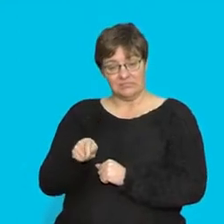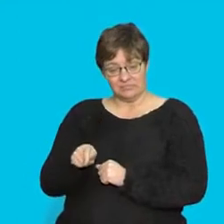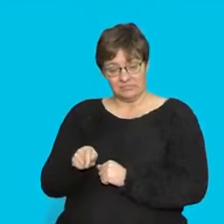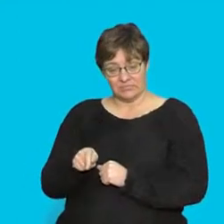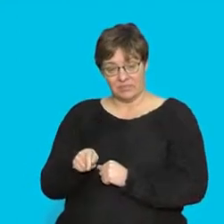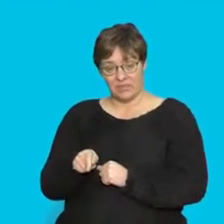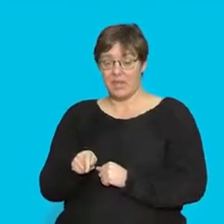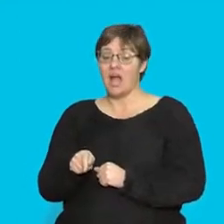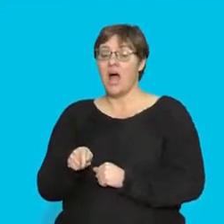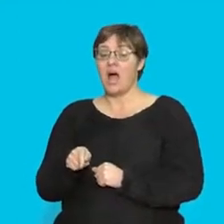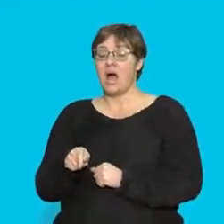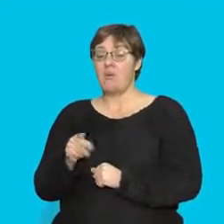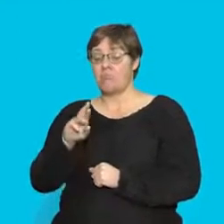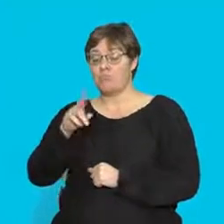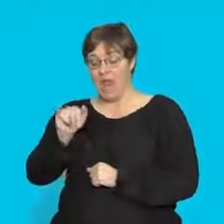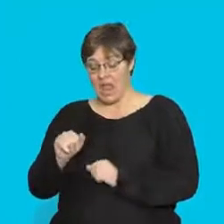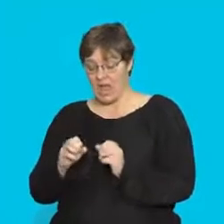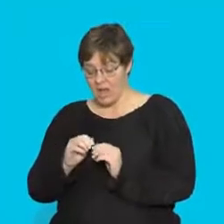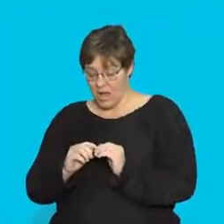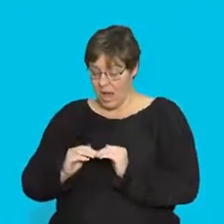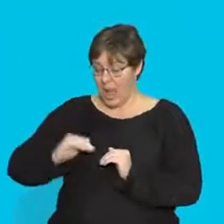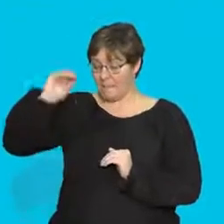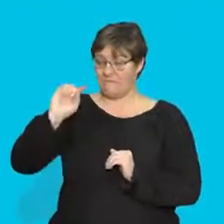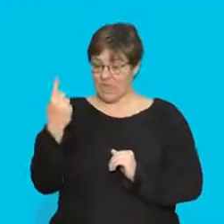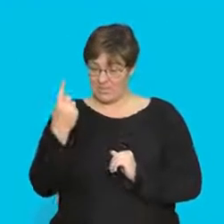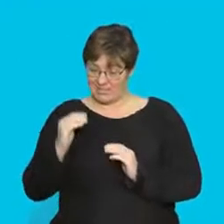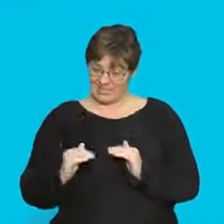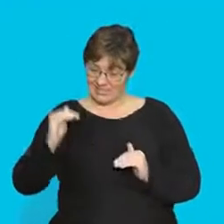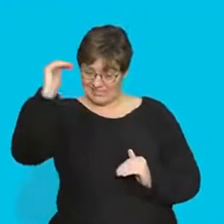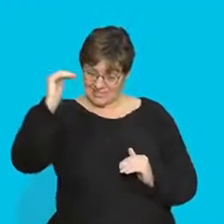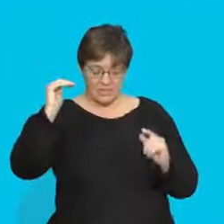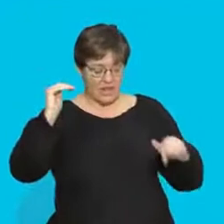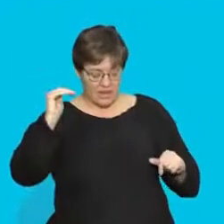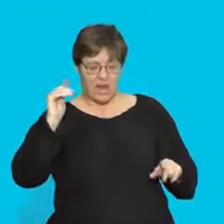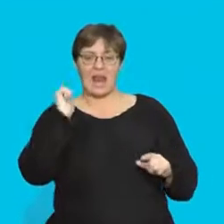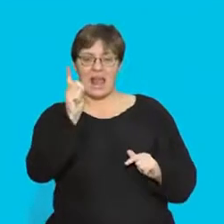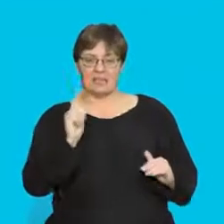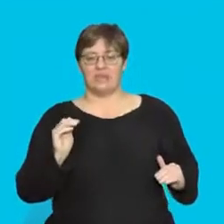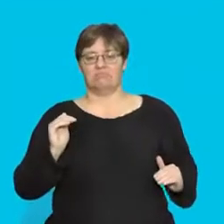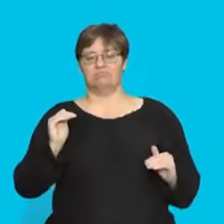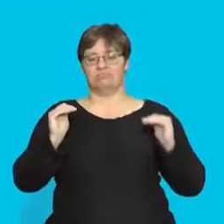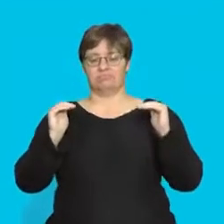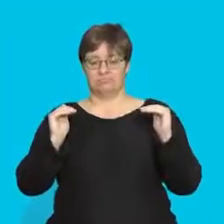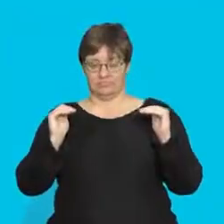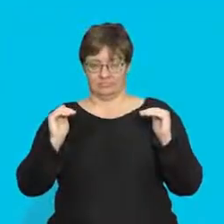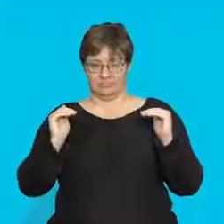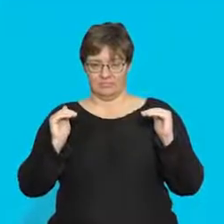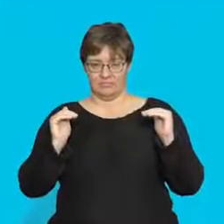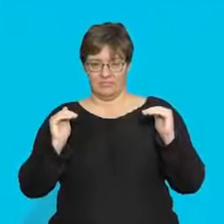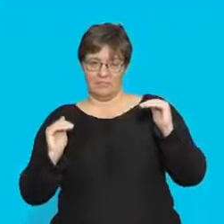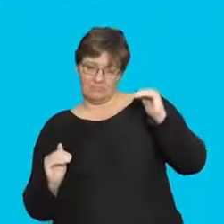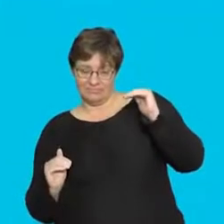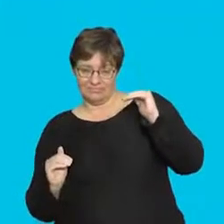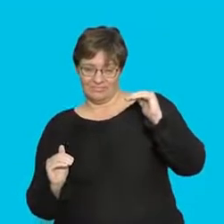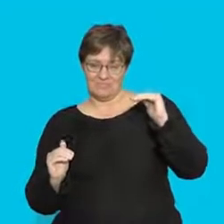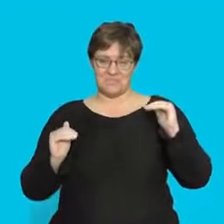first and the predator population peaks later. And this is simply because our